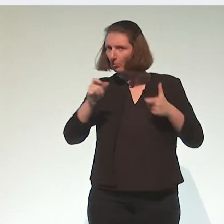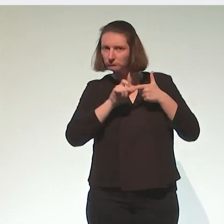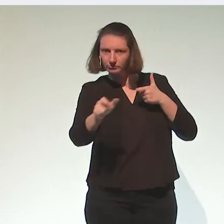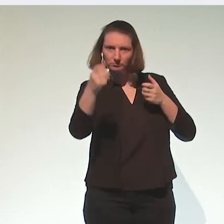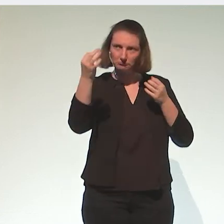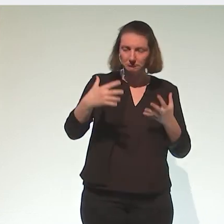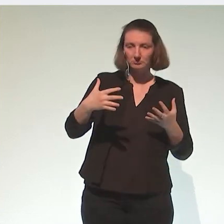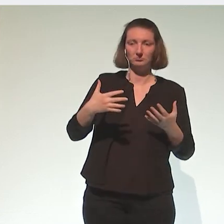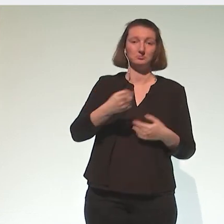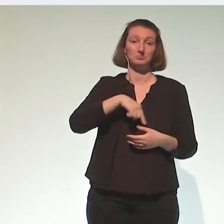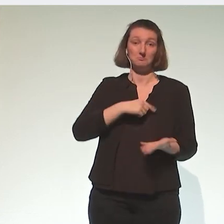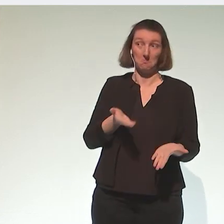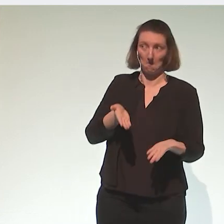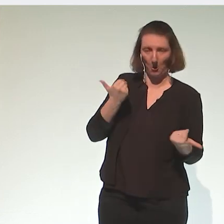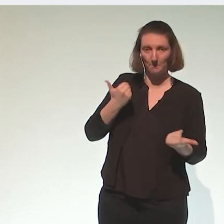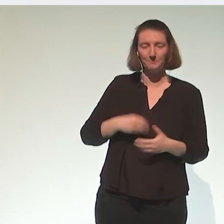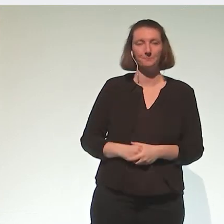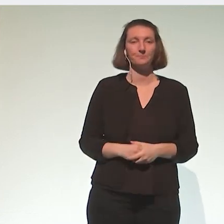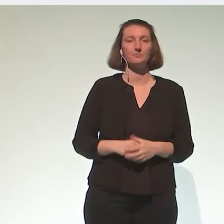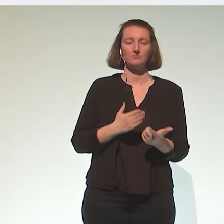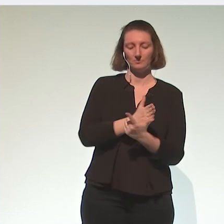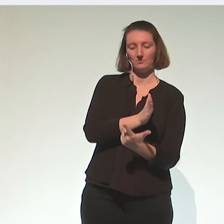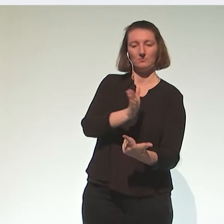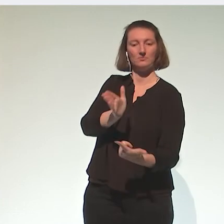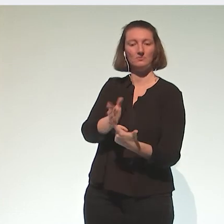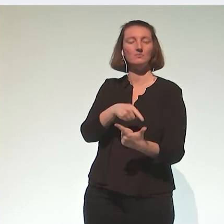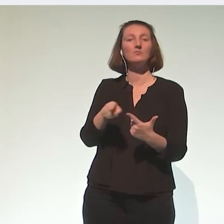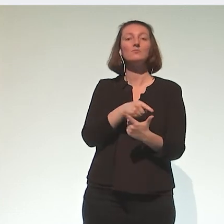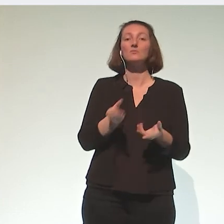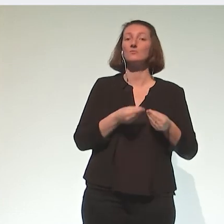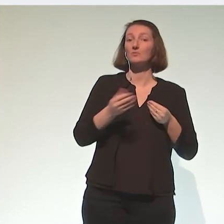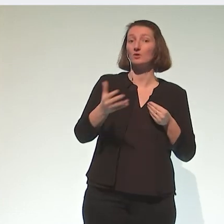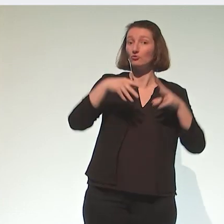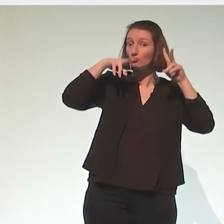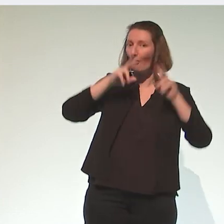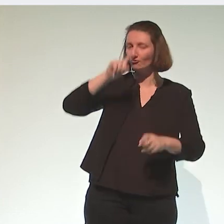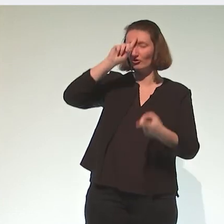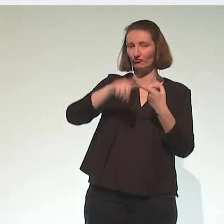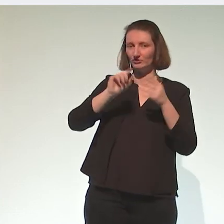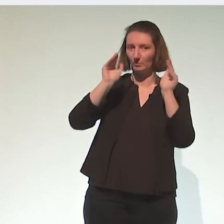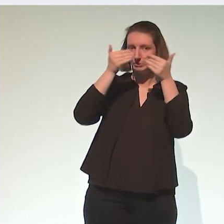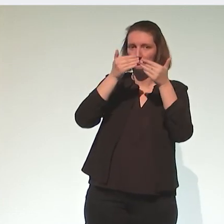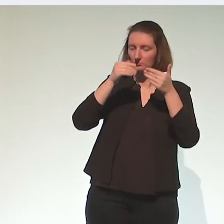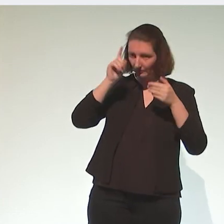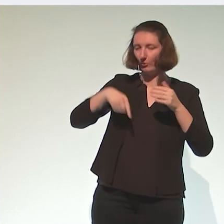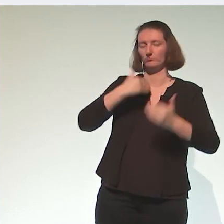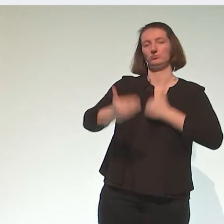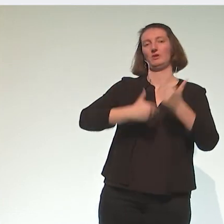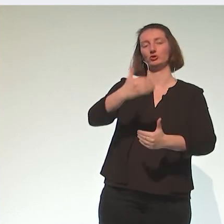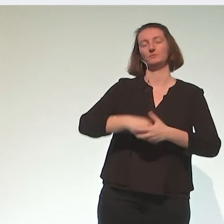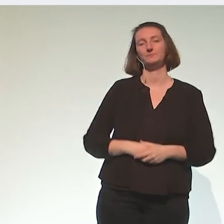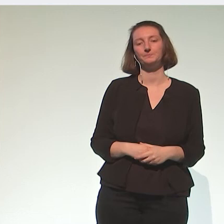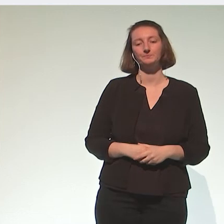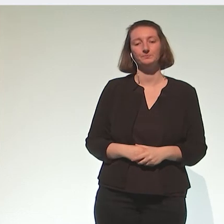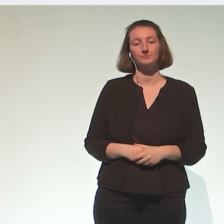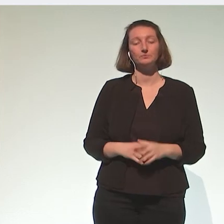the underpinnings of autism. Now, this twofold reason makes research on autism an